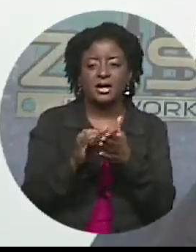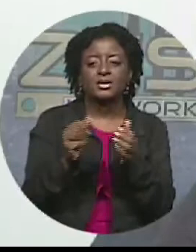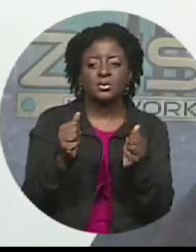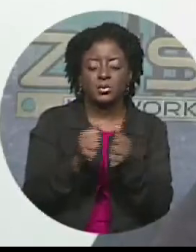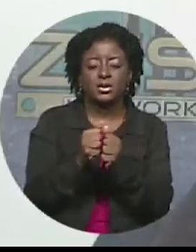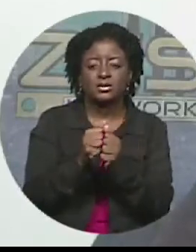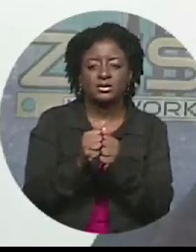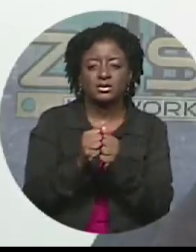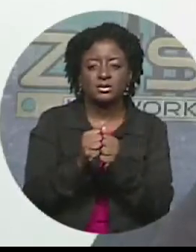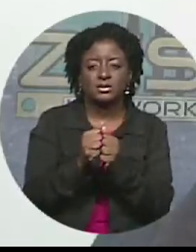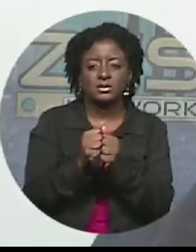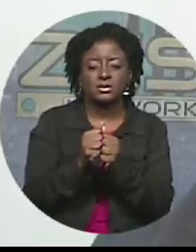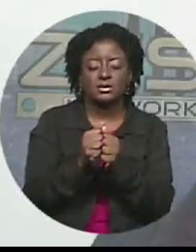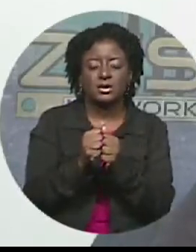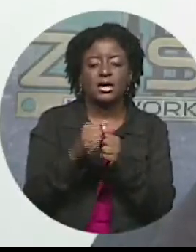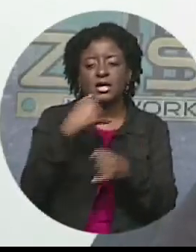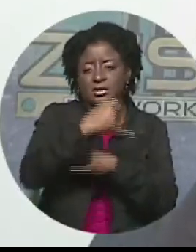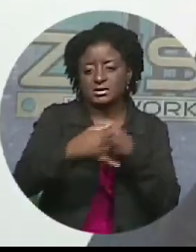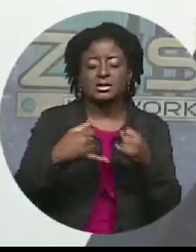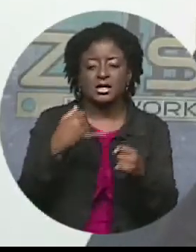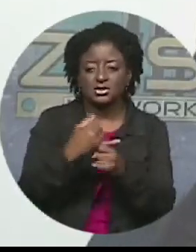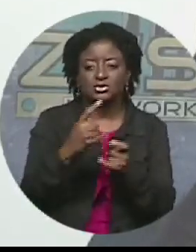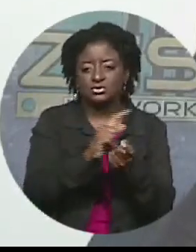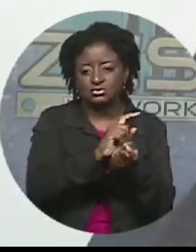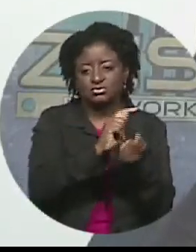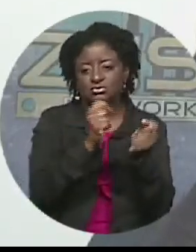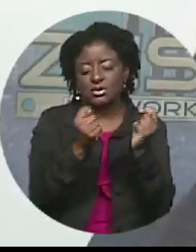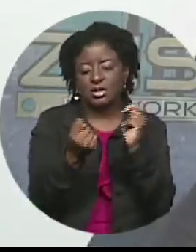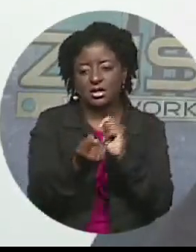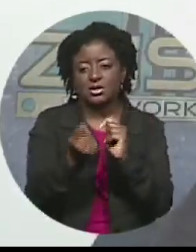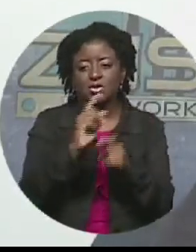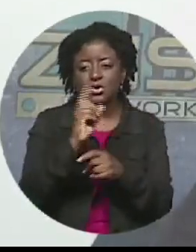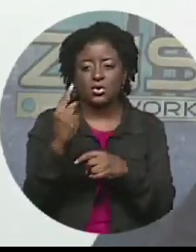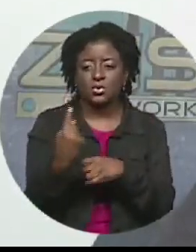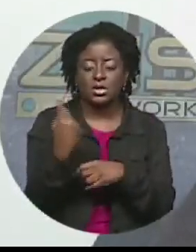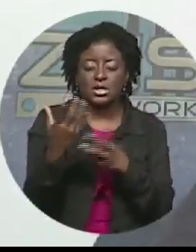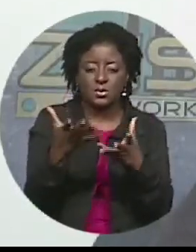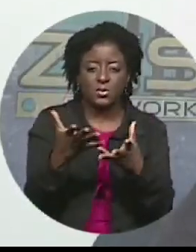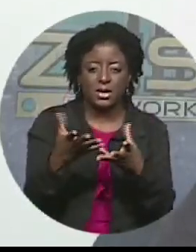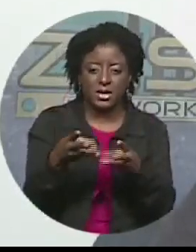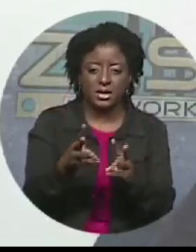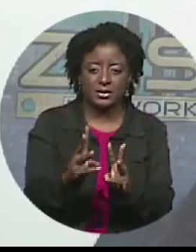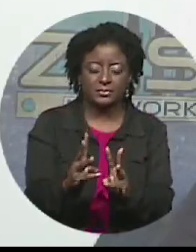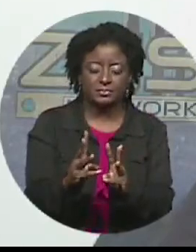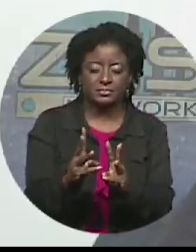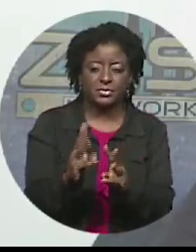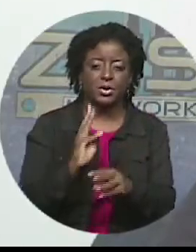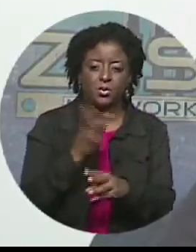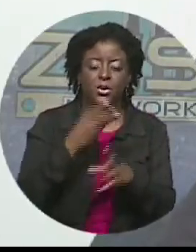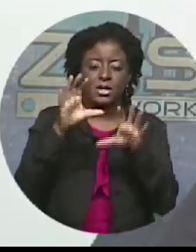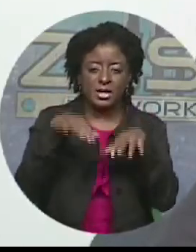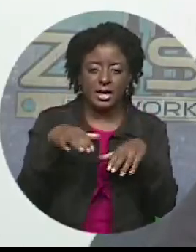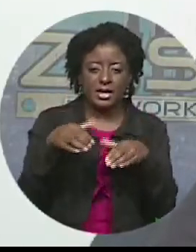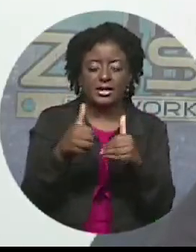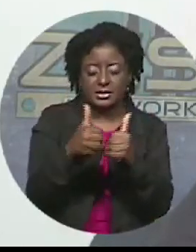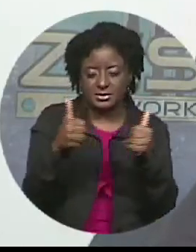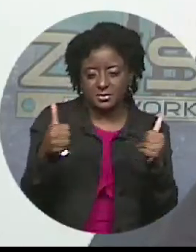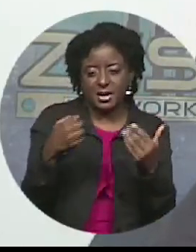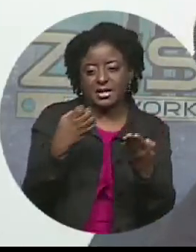to trade, and to recognize that the only way that we're going to be able to ultimately expand the